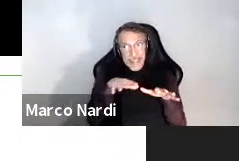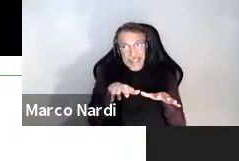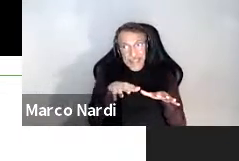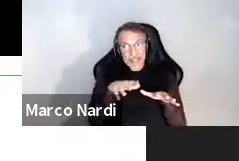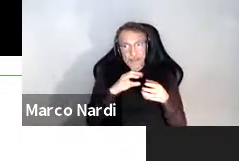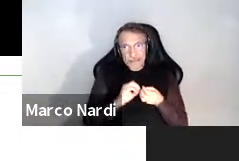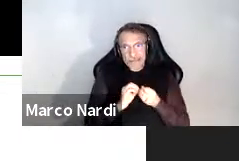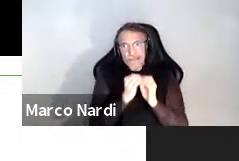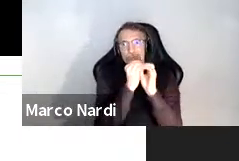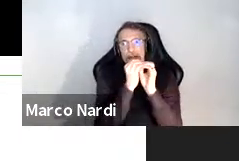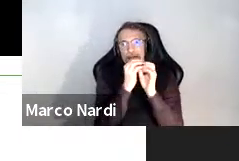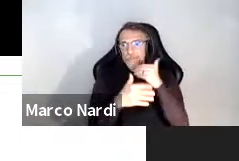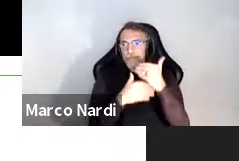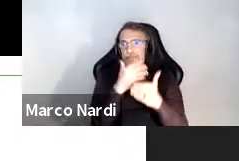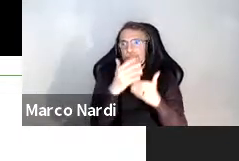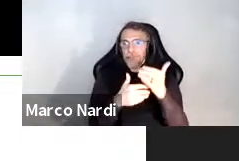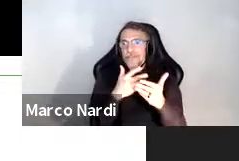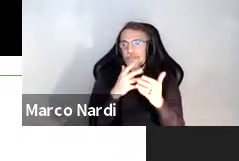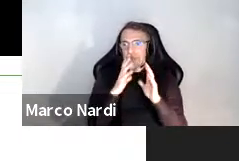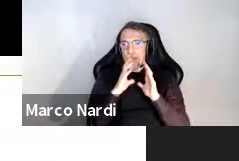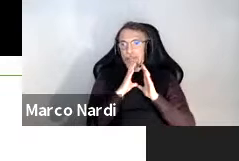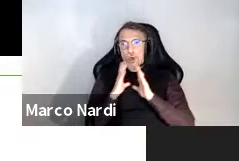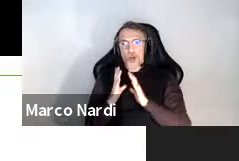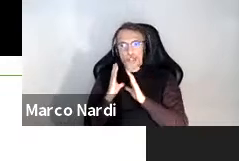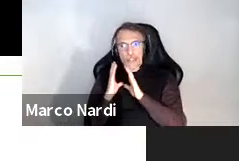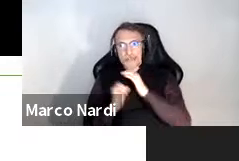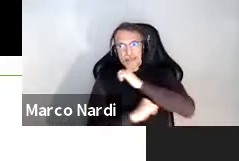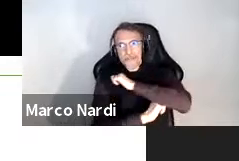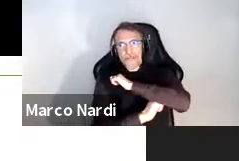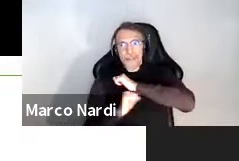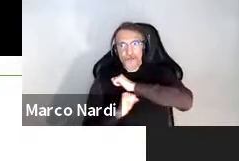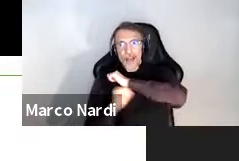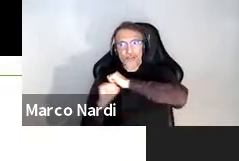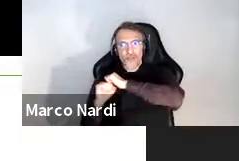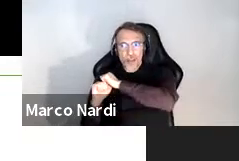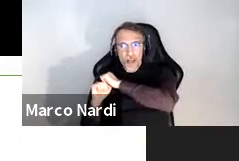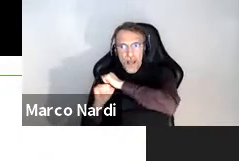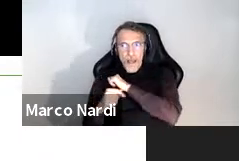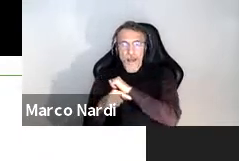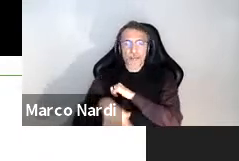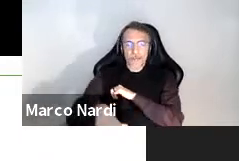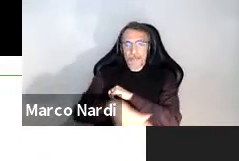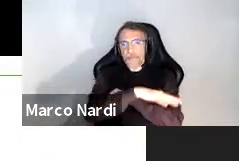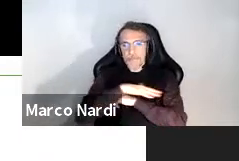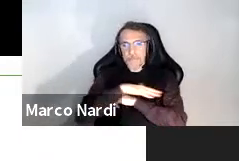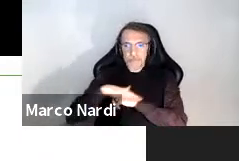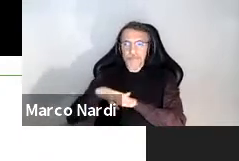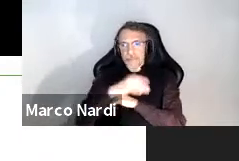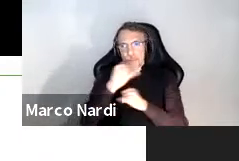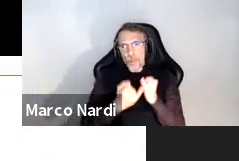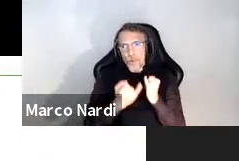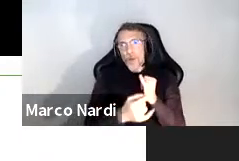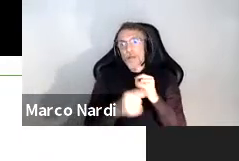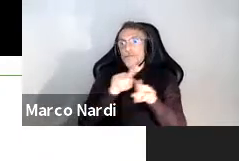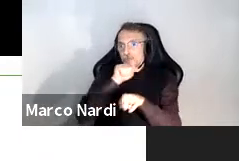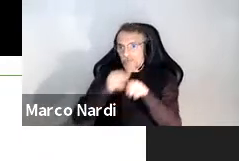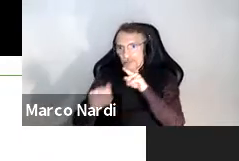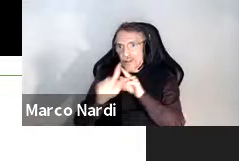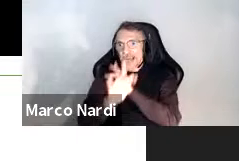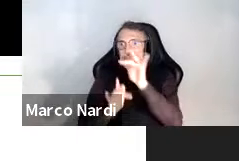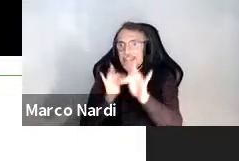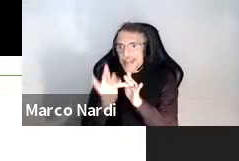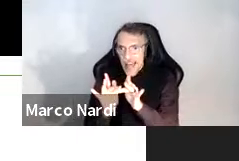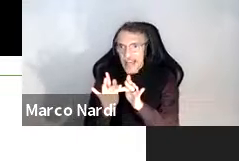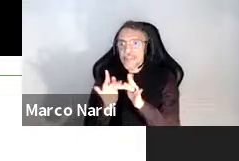Creation of course, heavy burden on infrastructure, especially the internet. Of course,